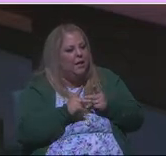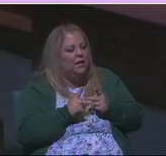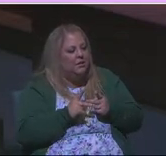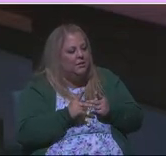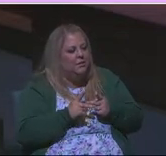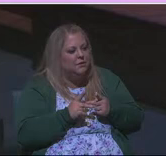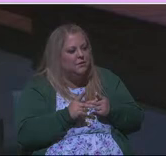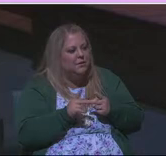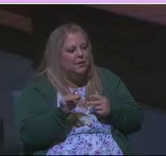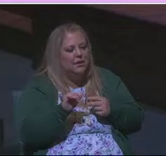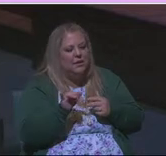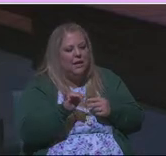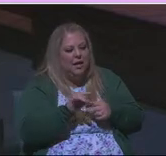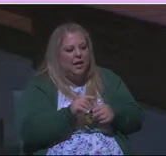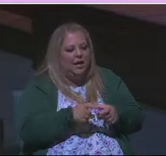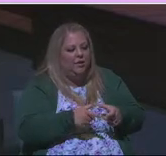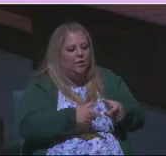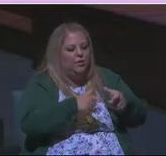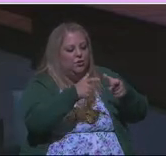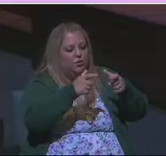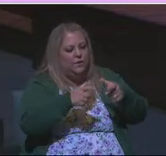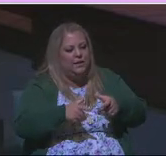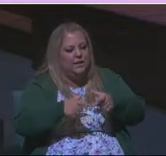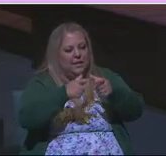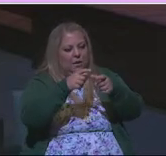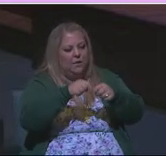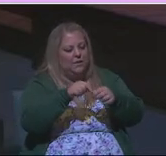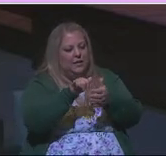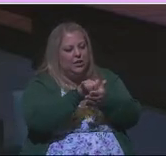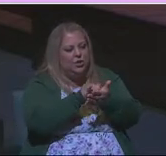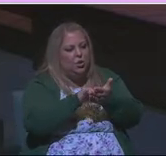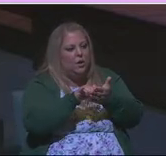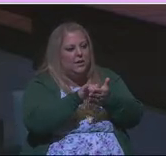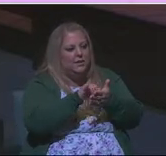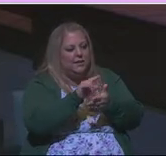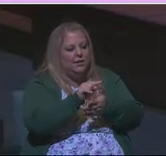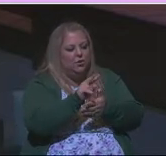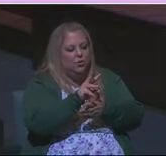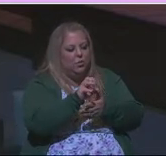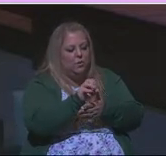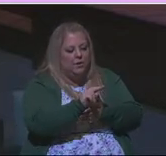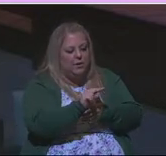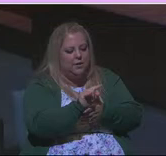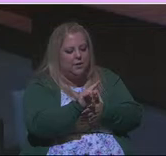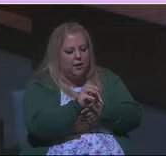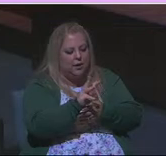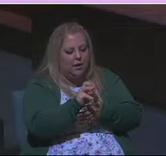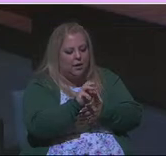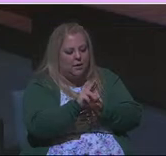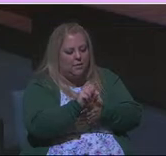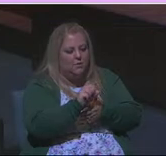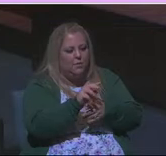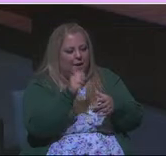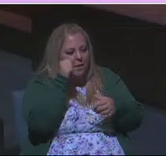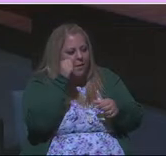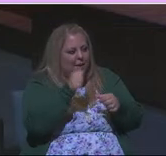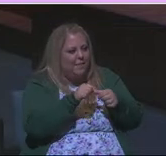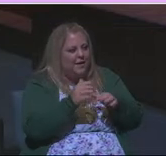It like the Twin Towers in New York City. It'll always be remembered as a dying place,